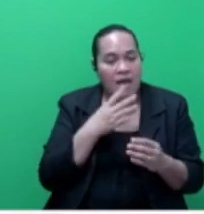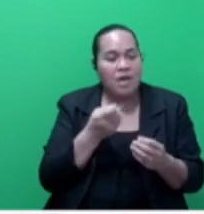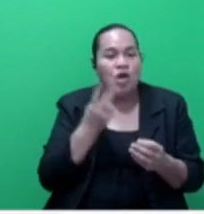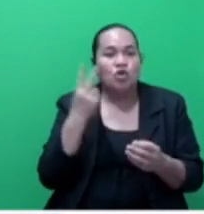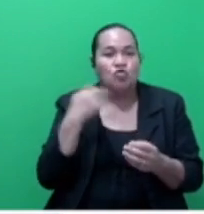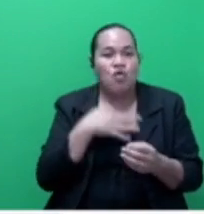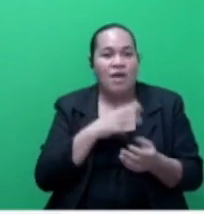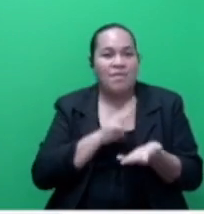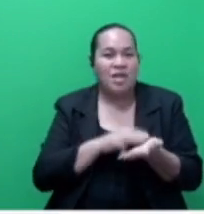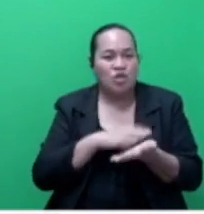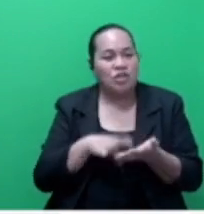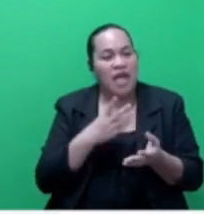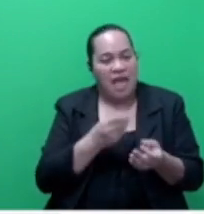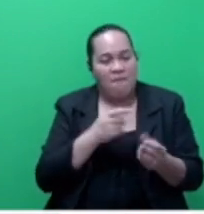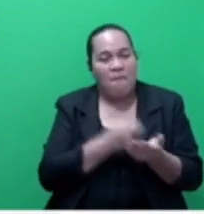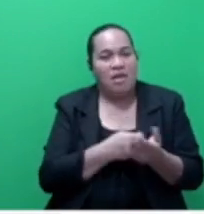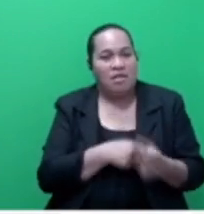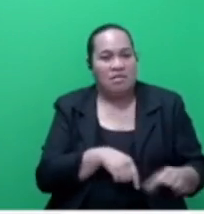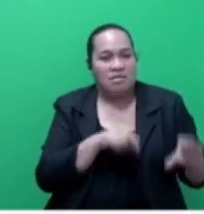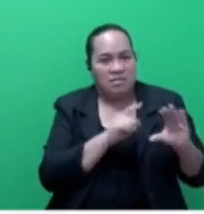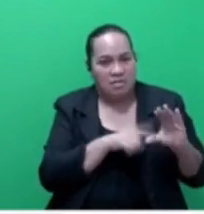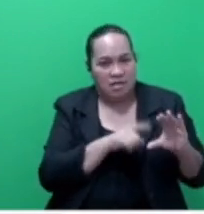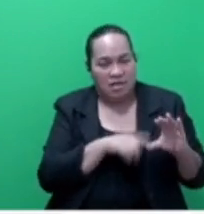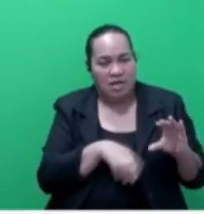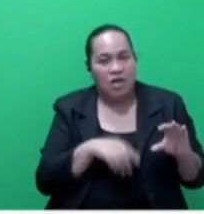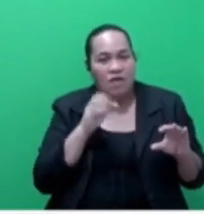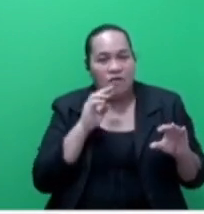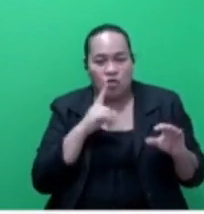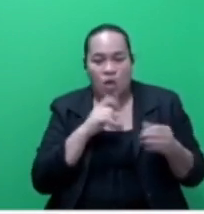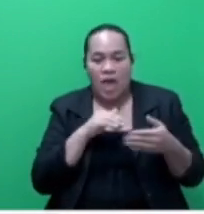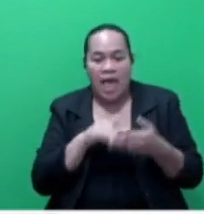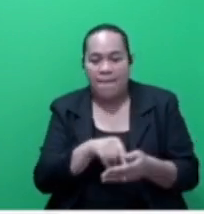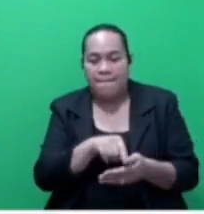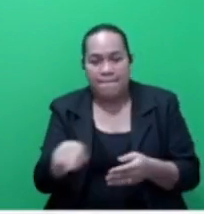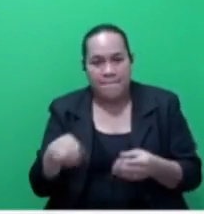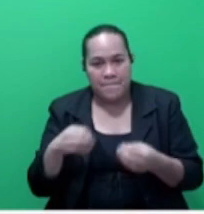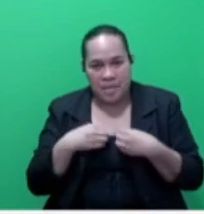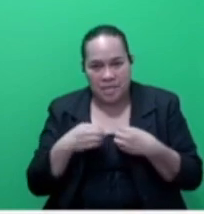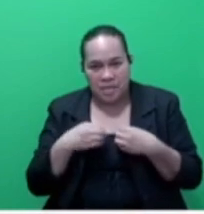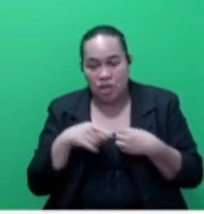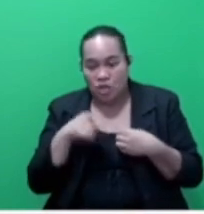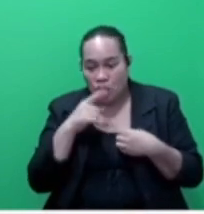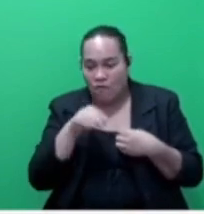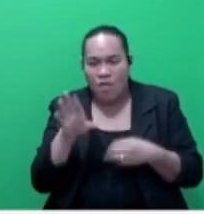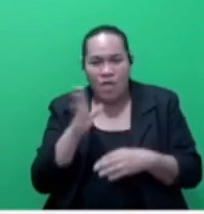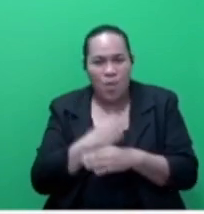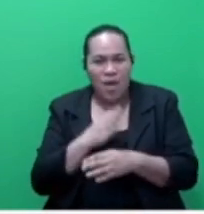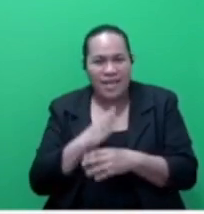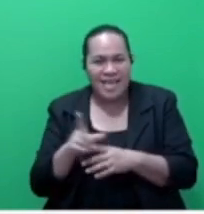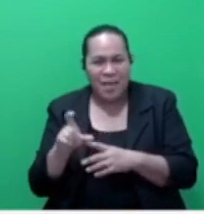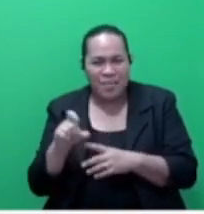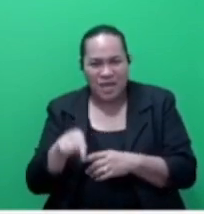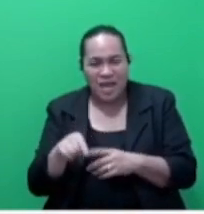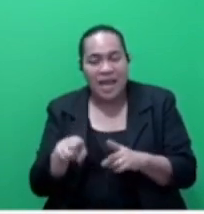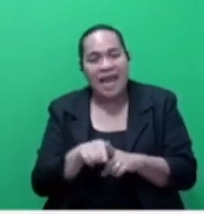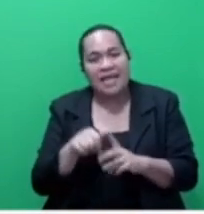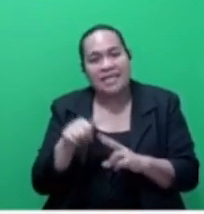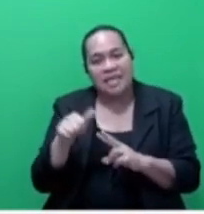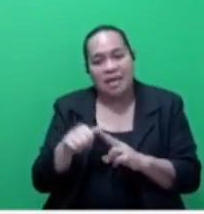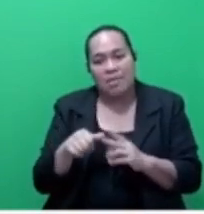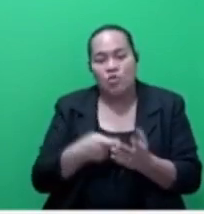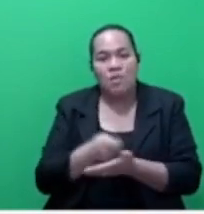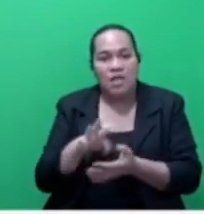the COVID-19 Recovery Credit Guarantee Scheme to help businesses meet their working capital needs, for example, paying for labor